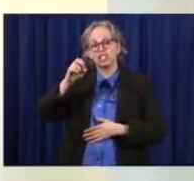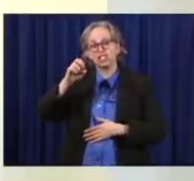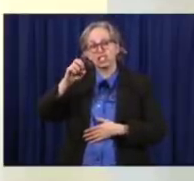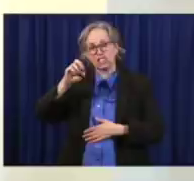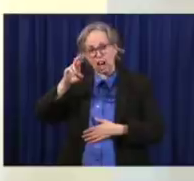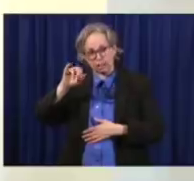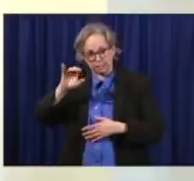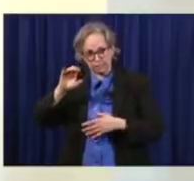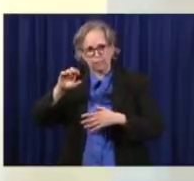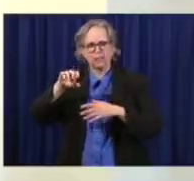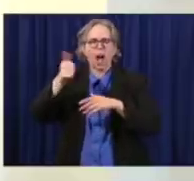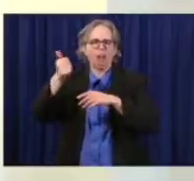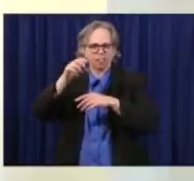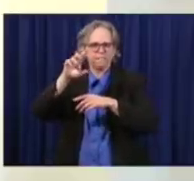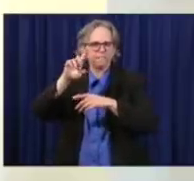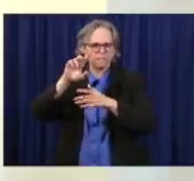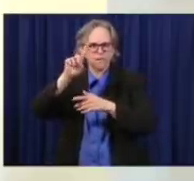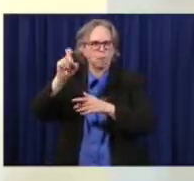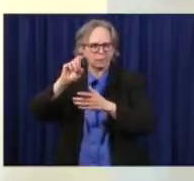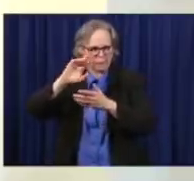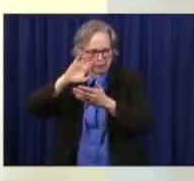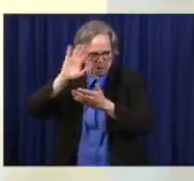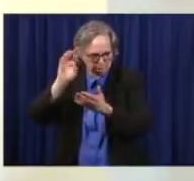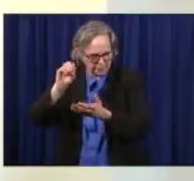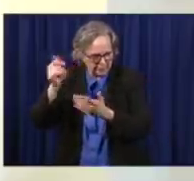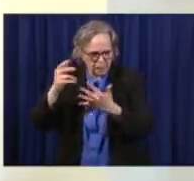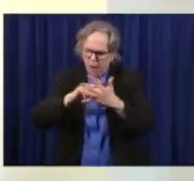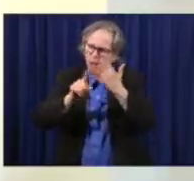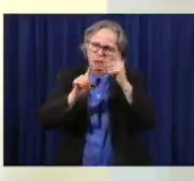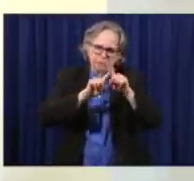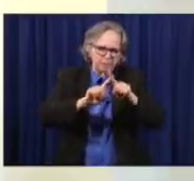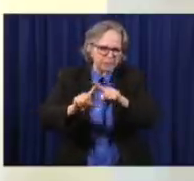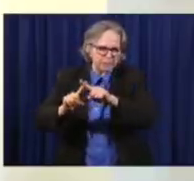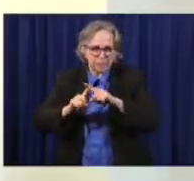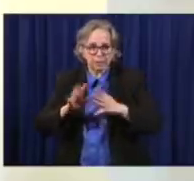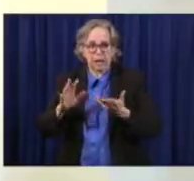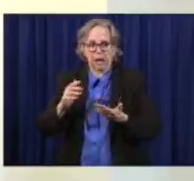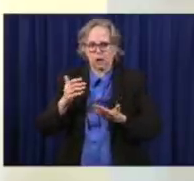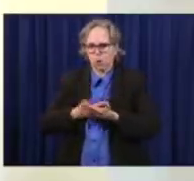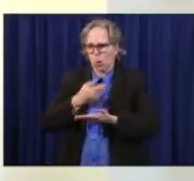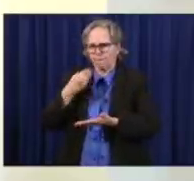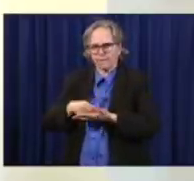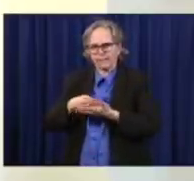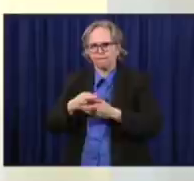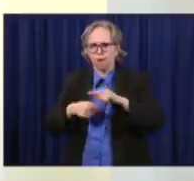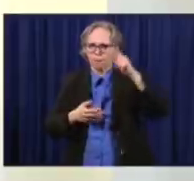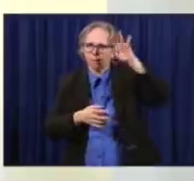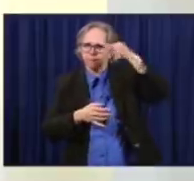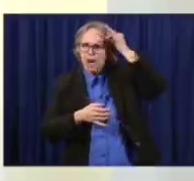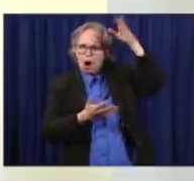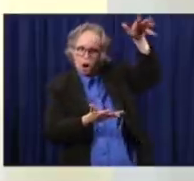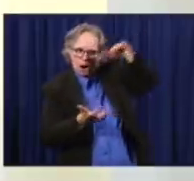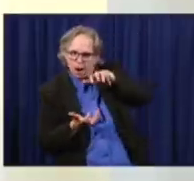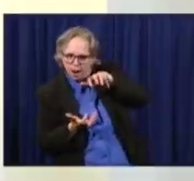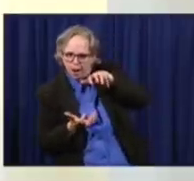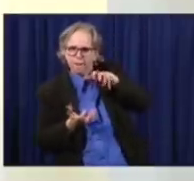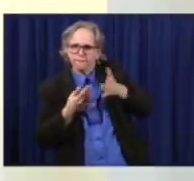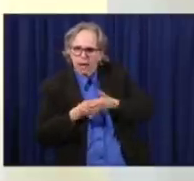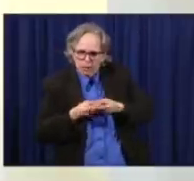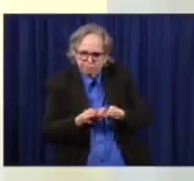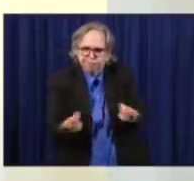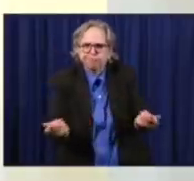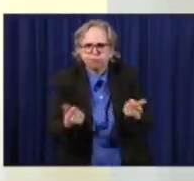people looking into all of that and the new funding that's coming our way from the federal government. So stay tuned. I look forward